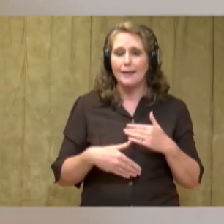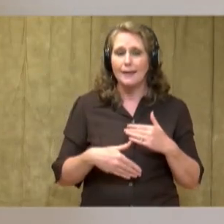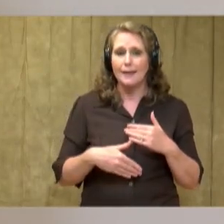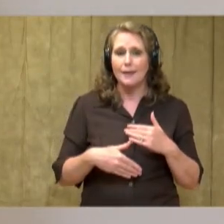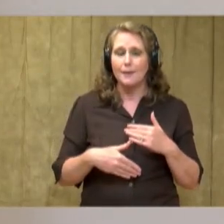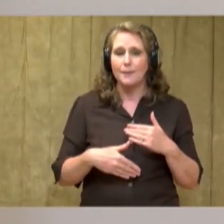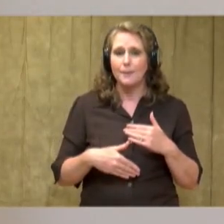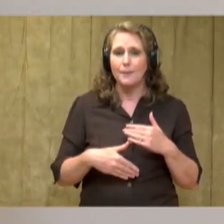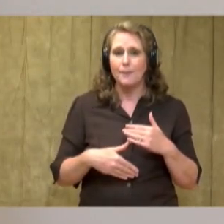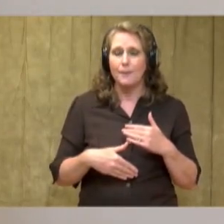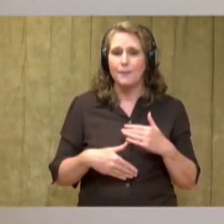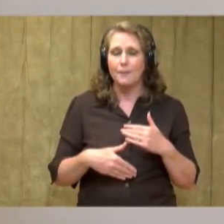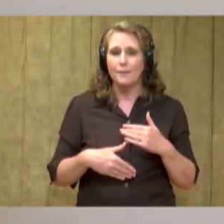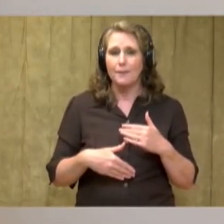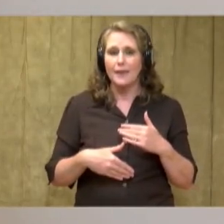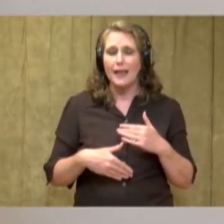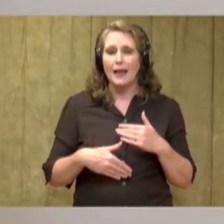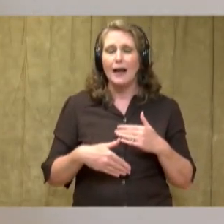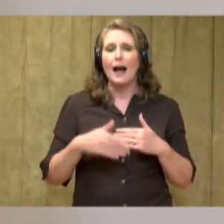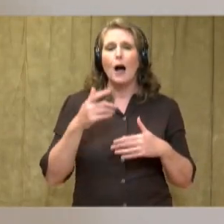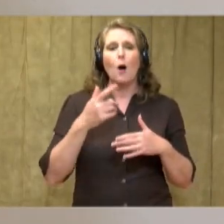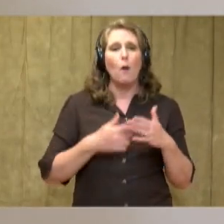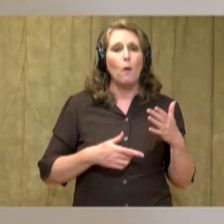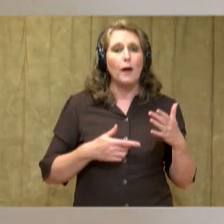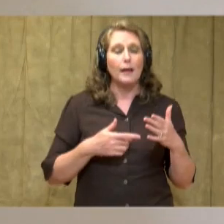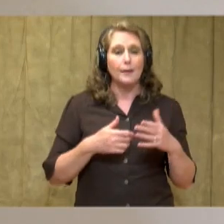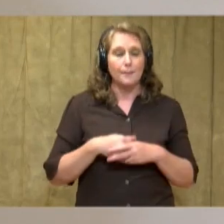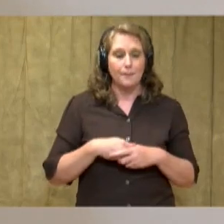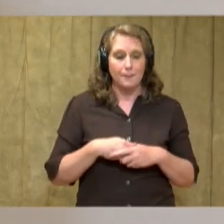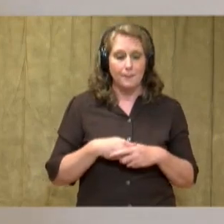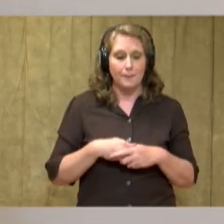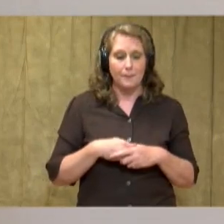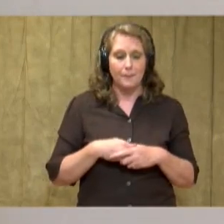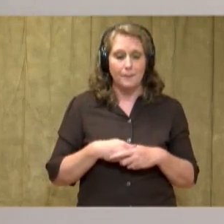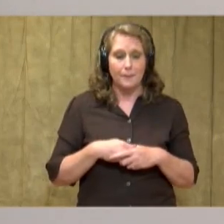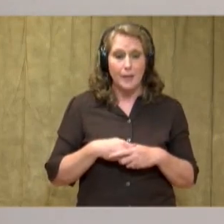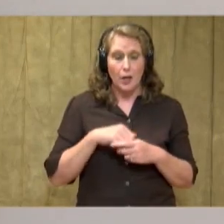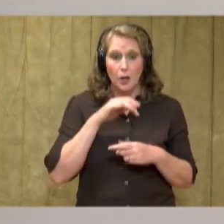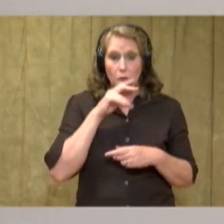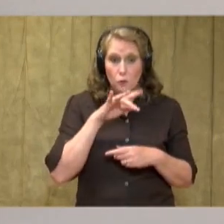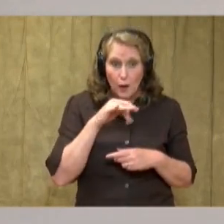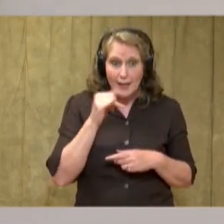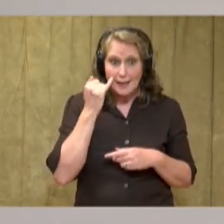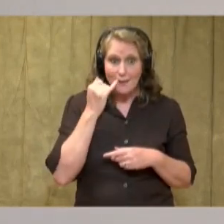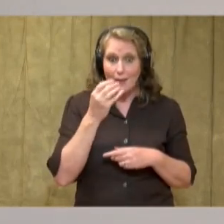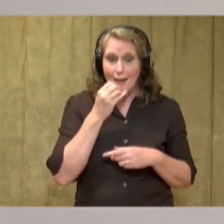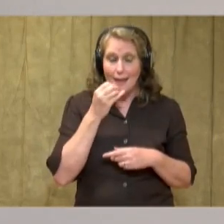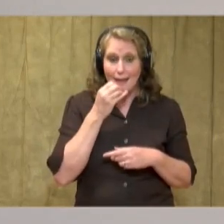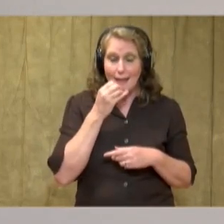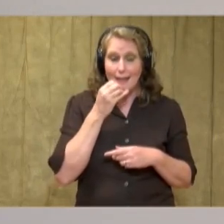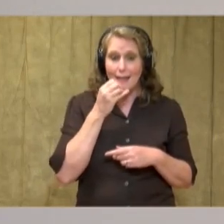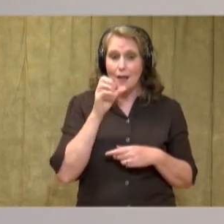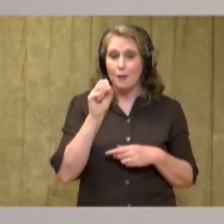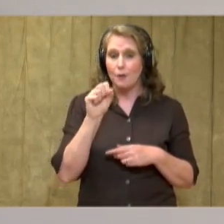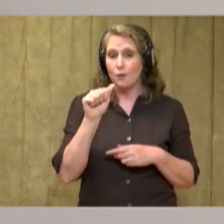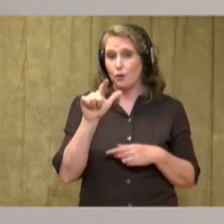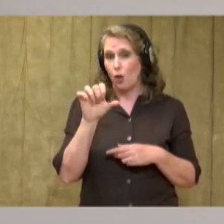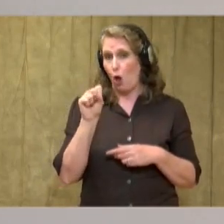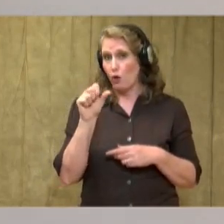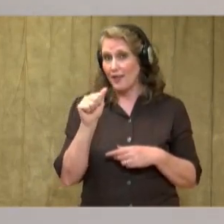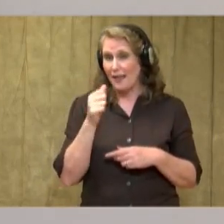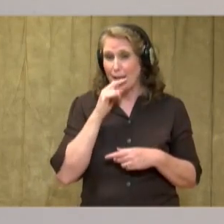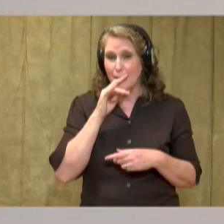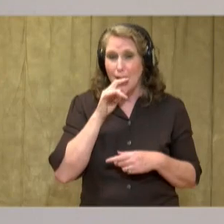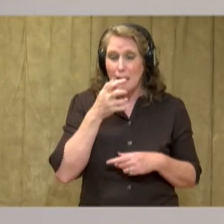here. All right, it says, what happens to dragons when they eat spicy salsa?